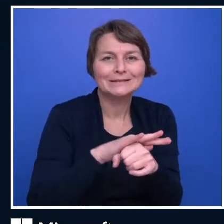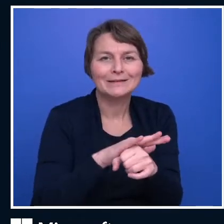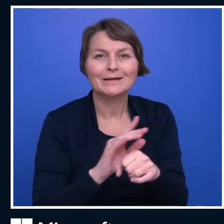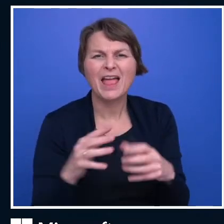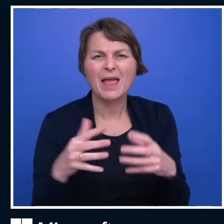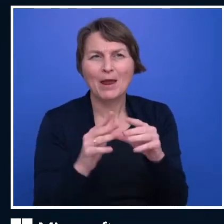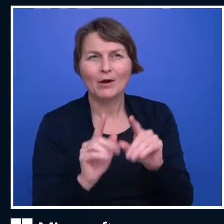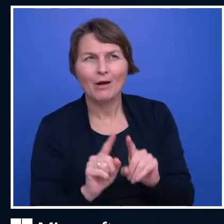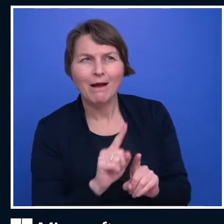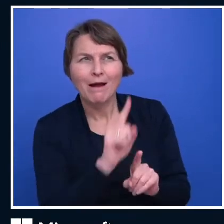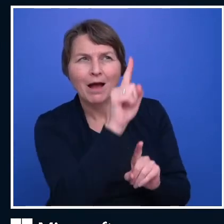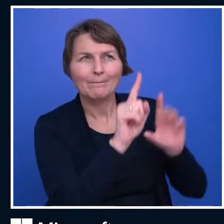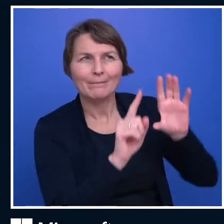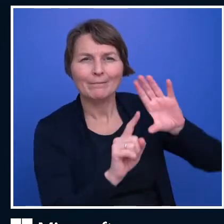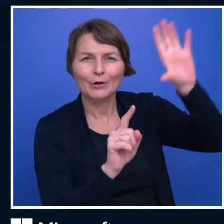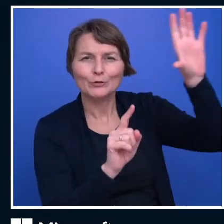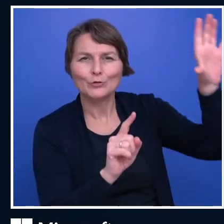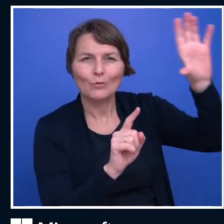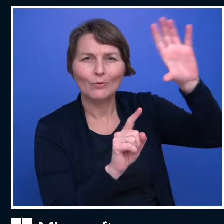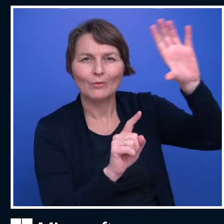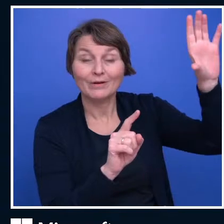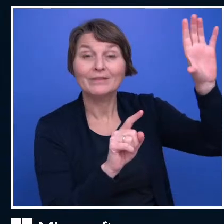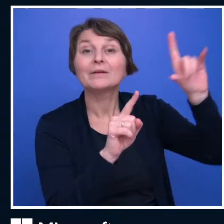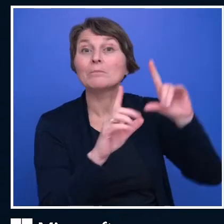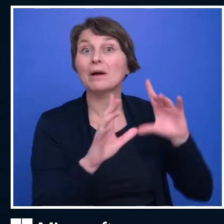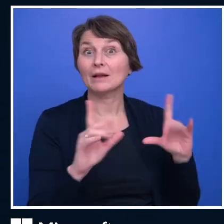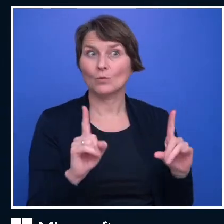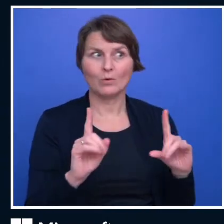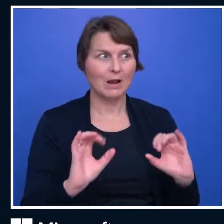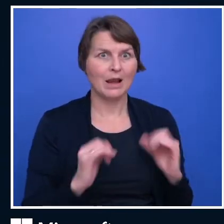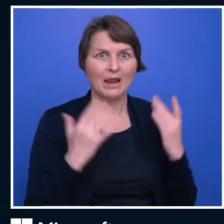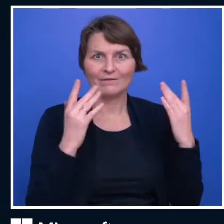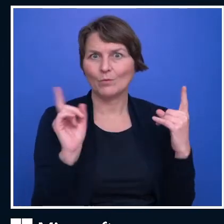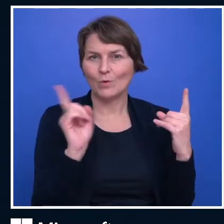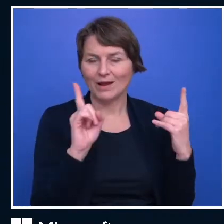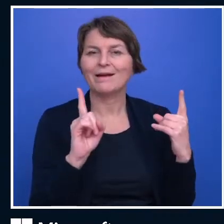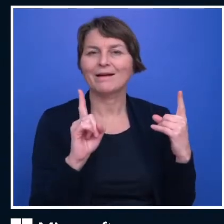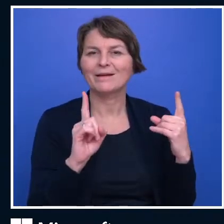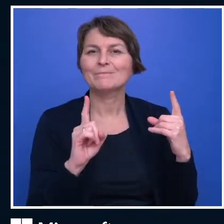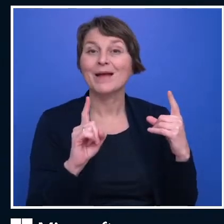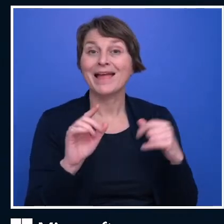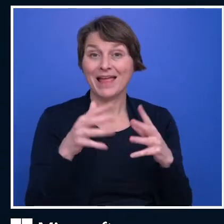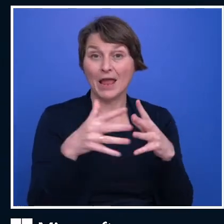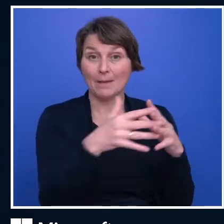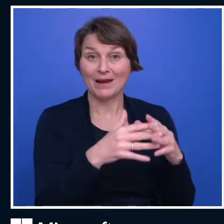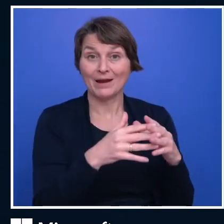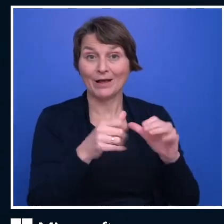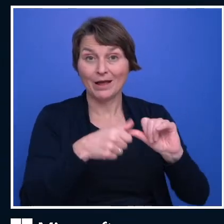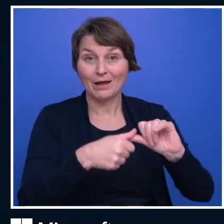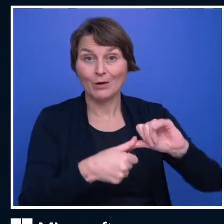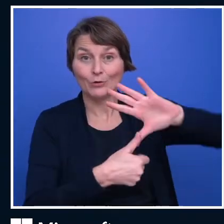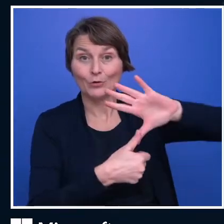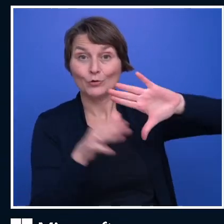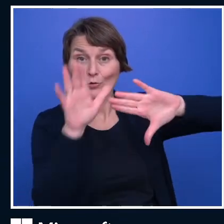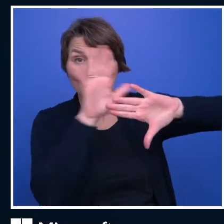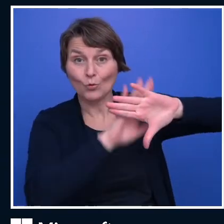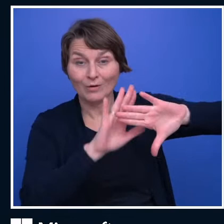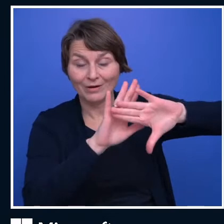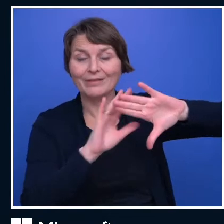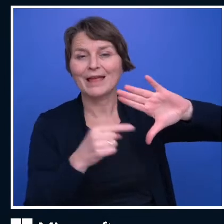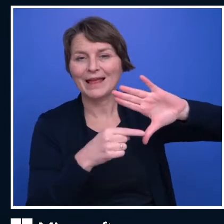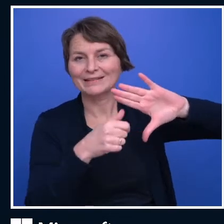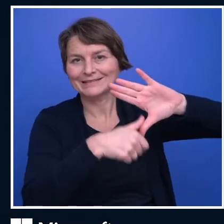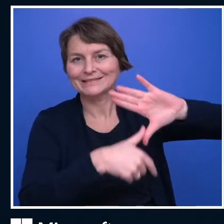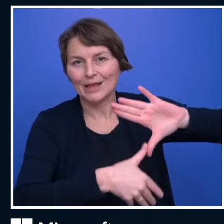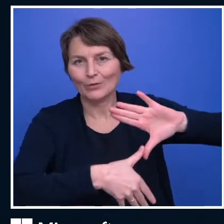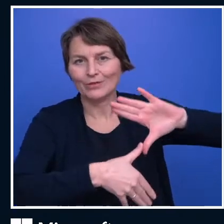to North and South America. And so we have 4 main hummingbirds in the Washington state area. We first have the calliope, which